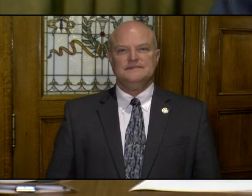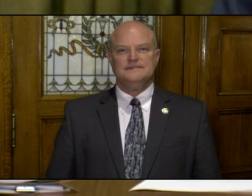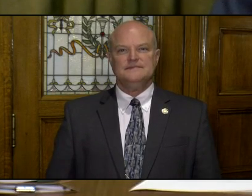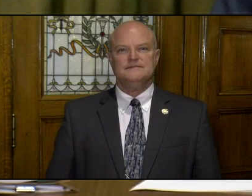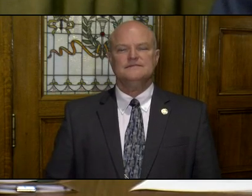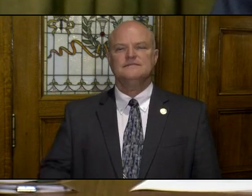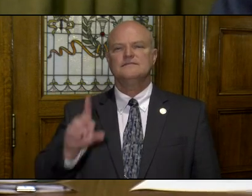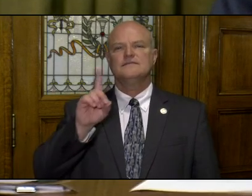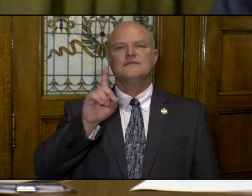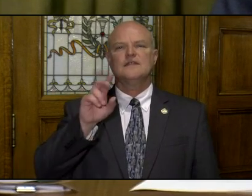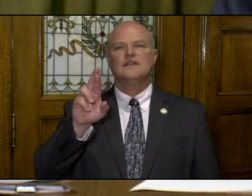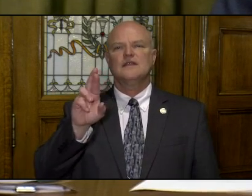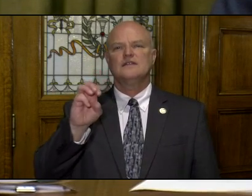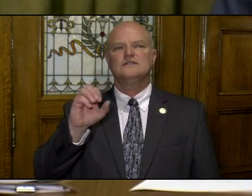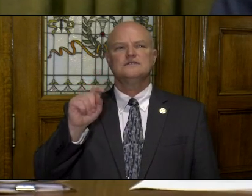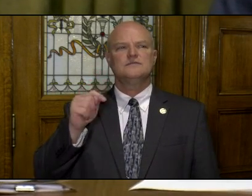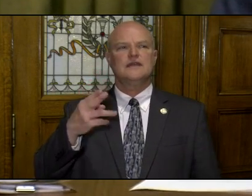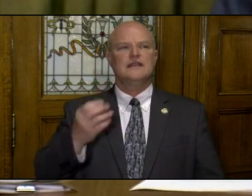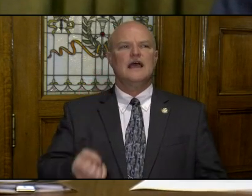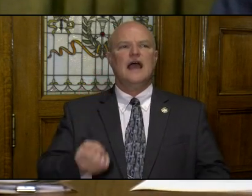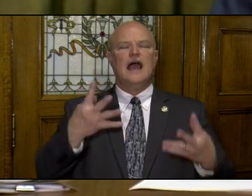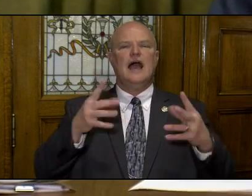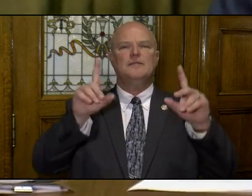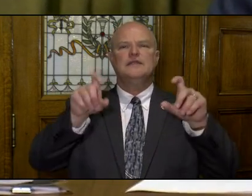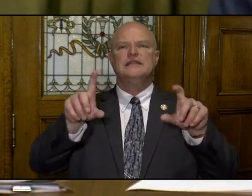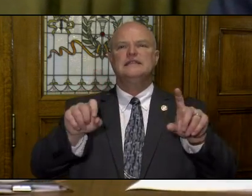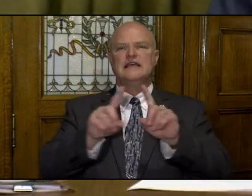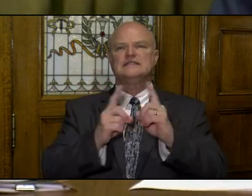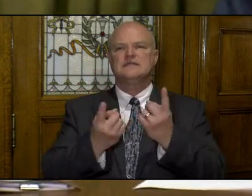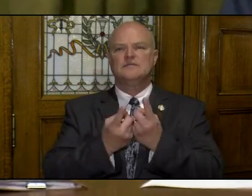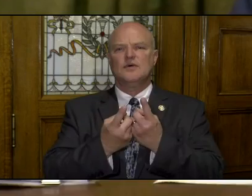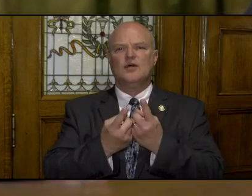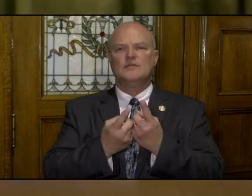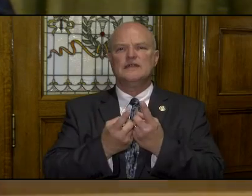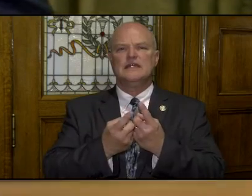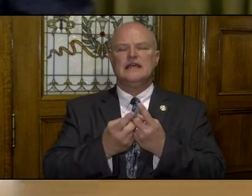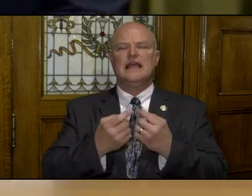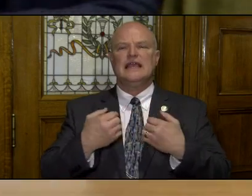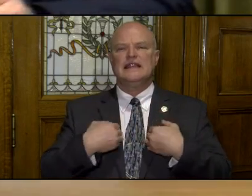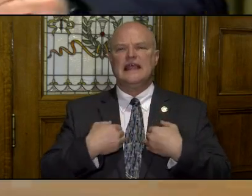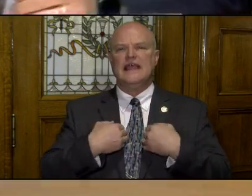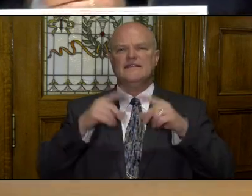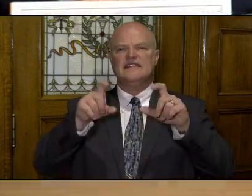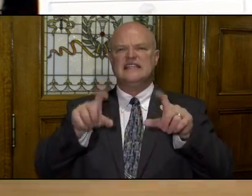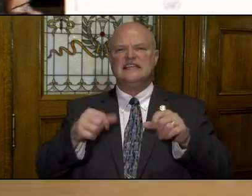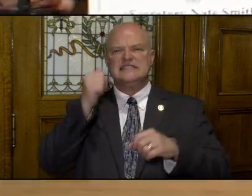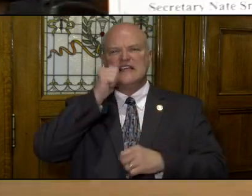Dr. Smith, how many tests is the health department capable of cranking